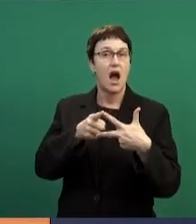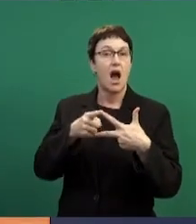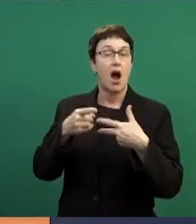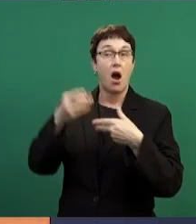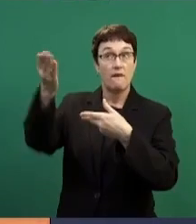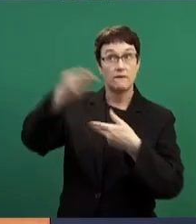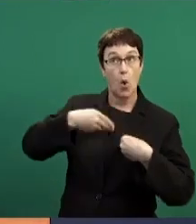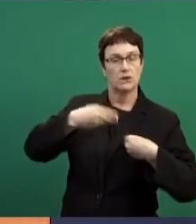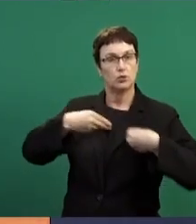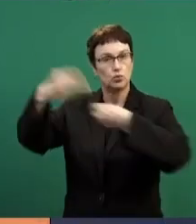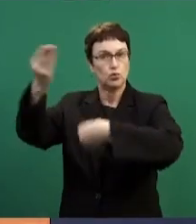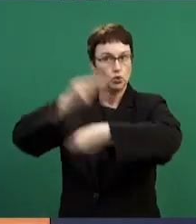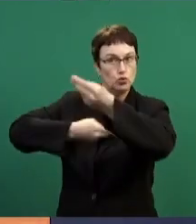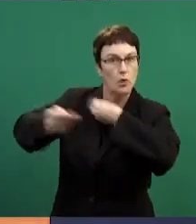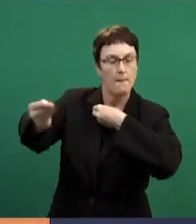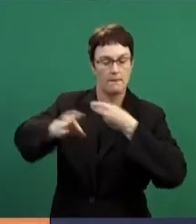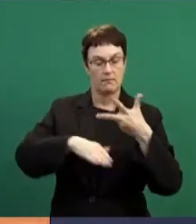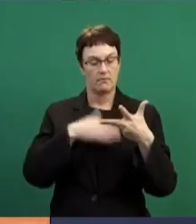from spot transactions.